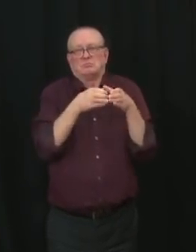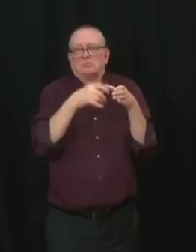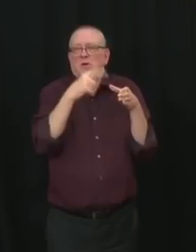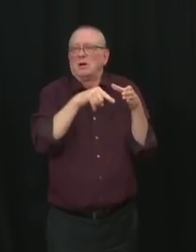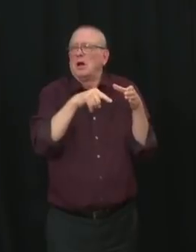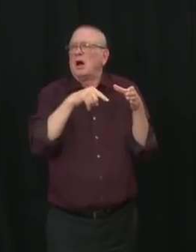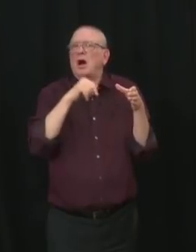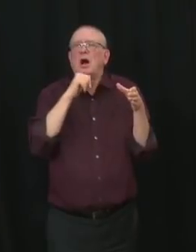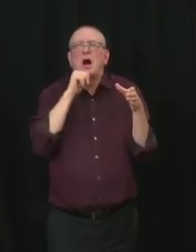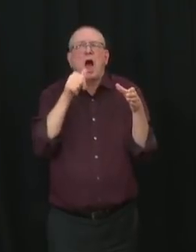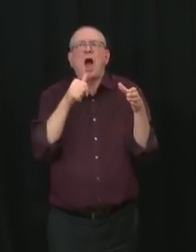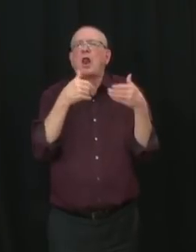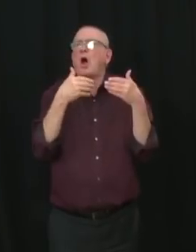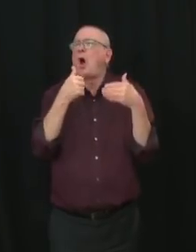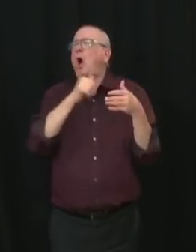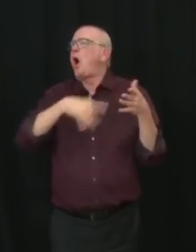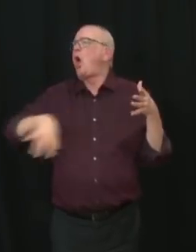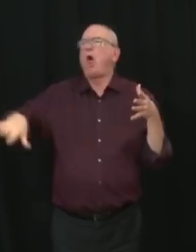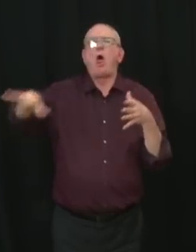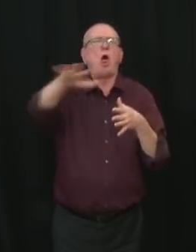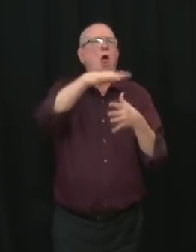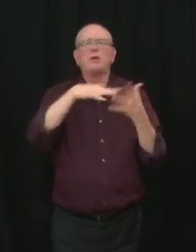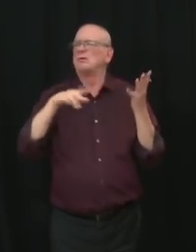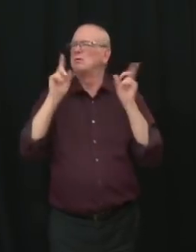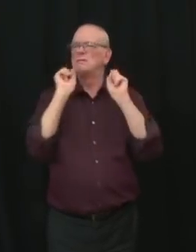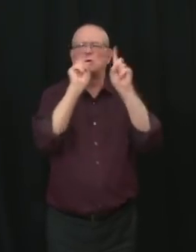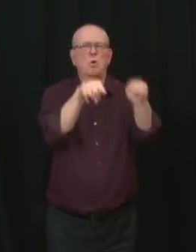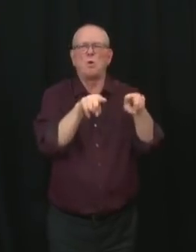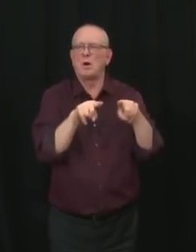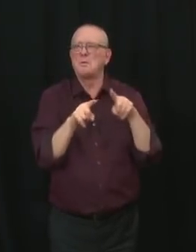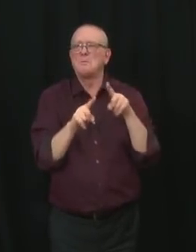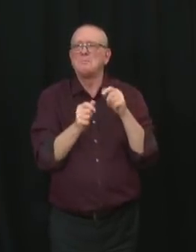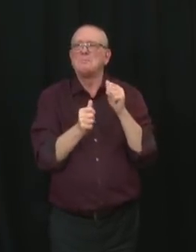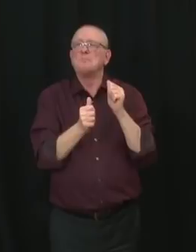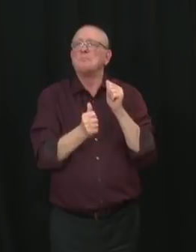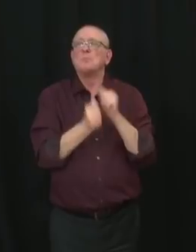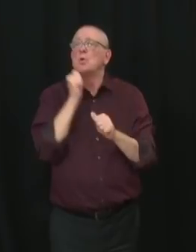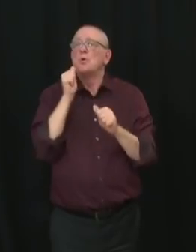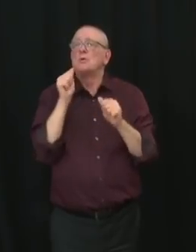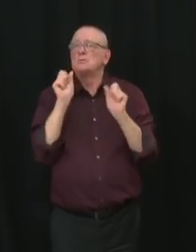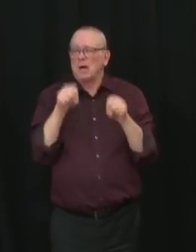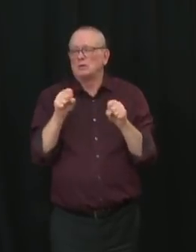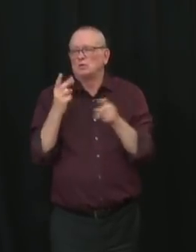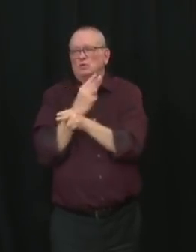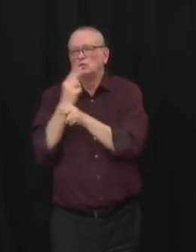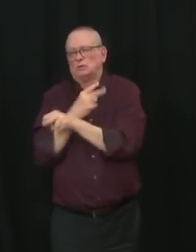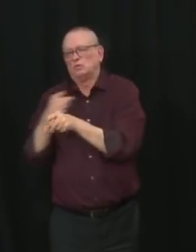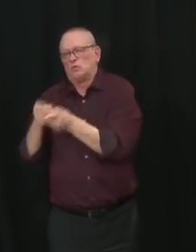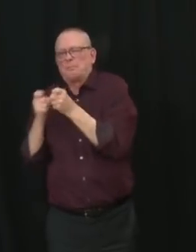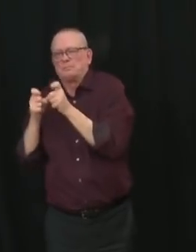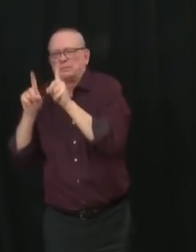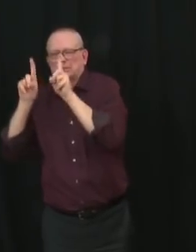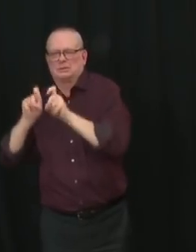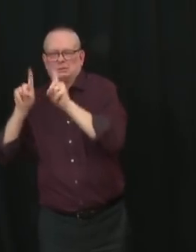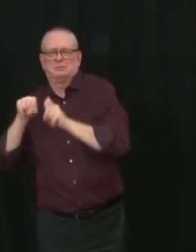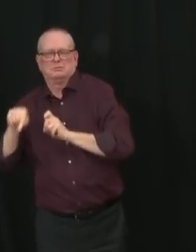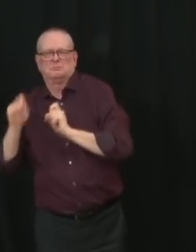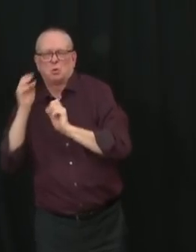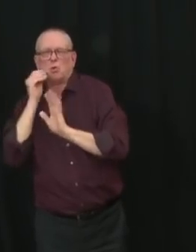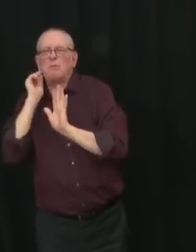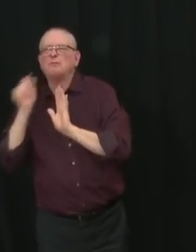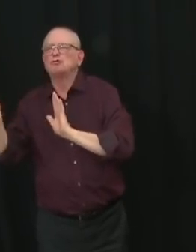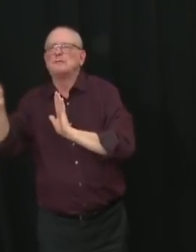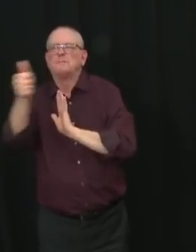in high-risk settings can get tested and receive their results in a timely manner. We continue to monitor this approach closely